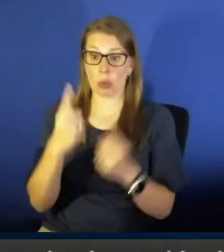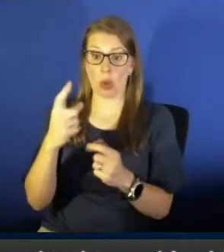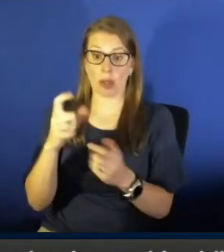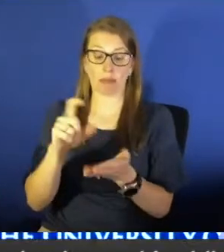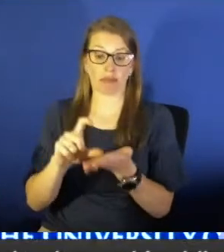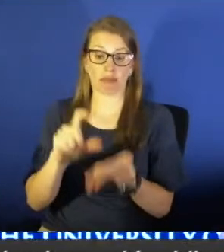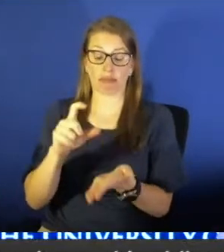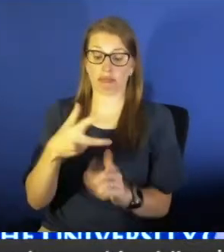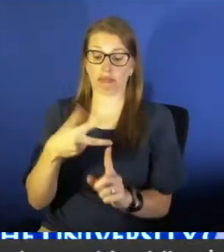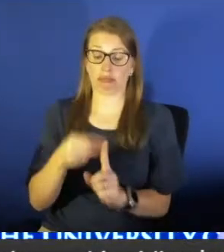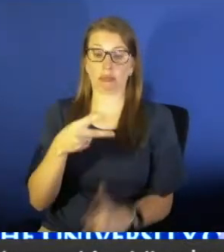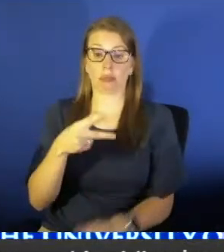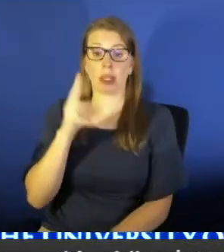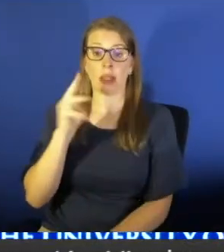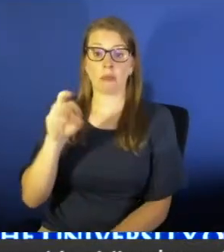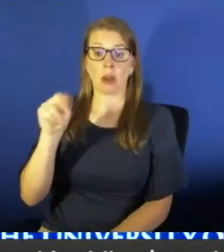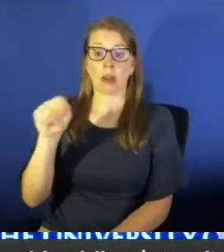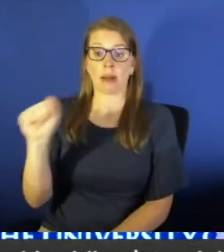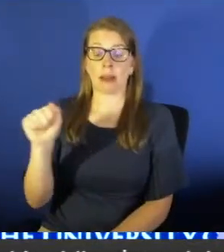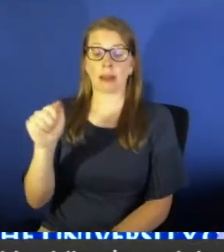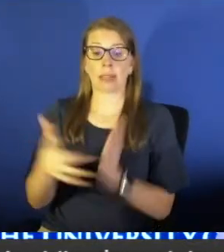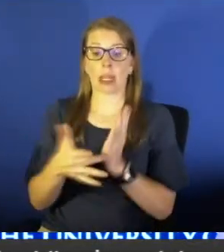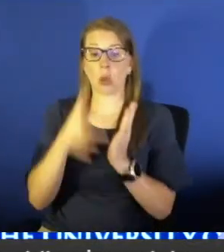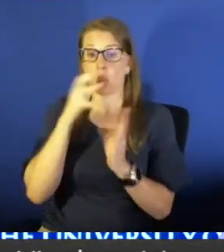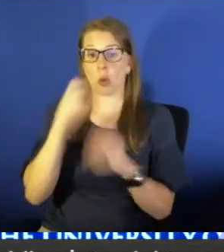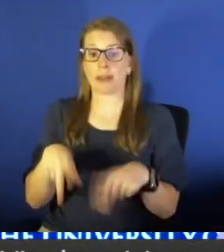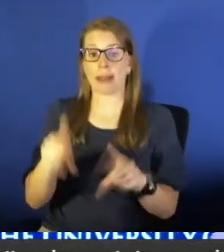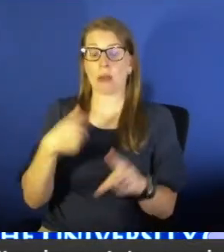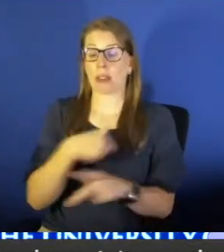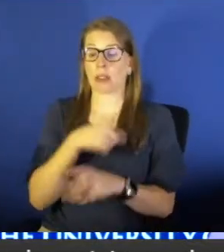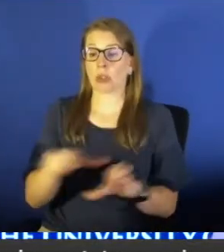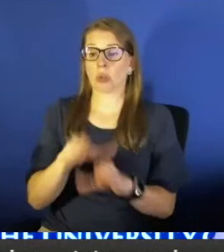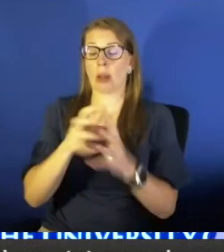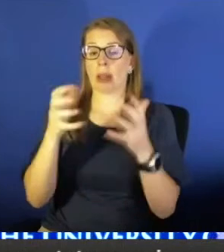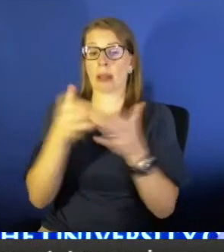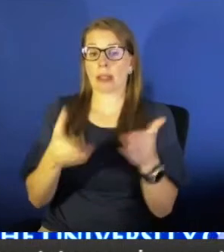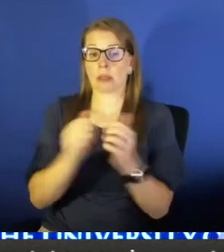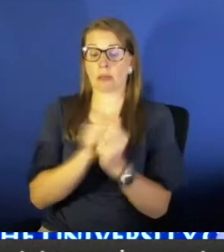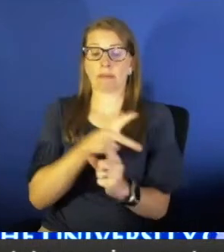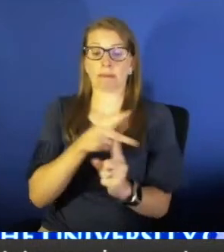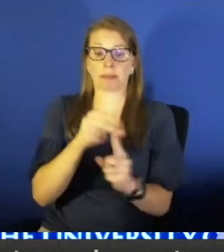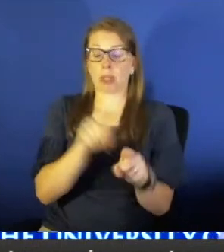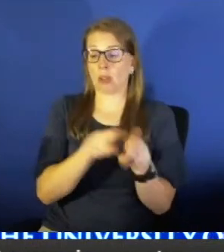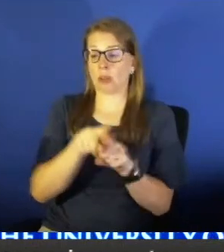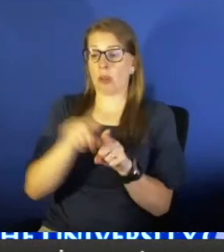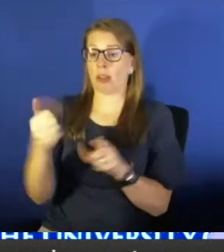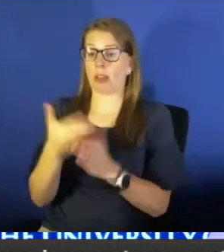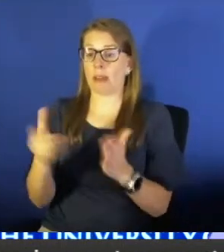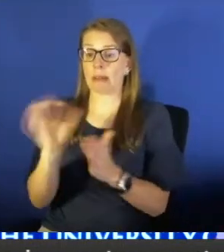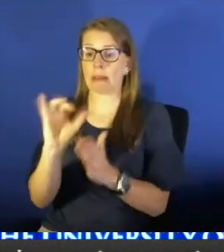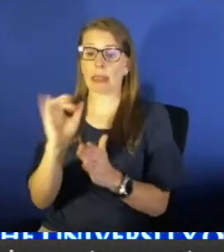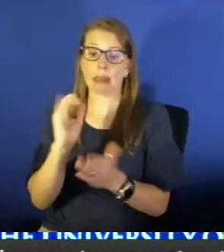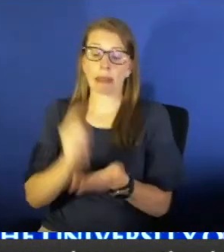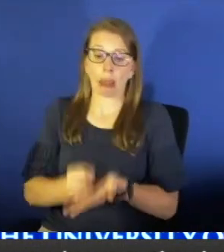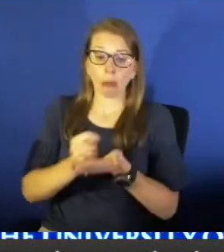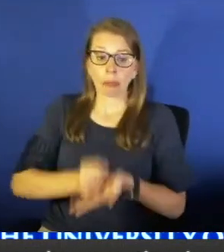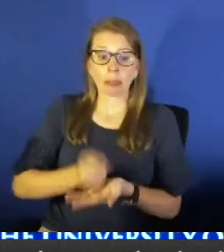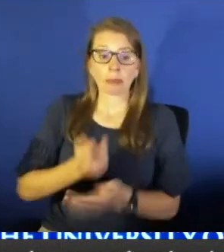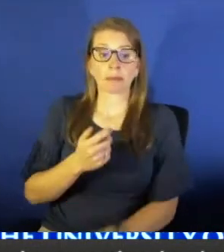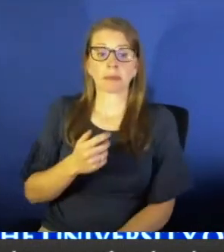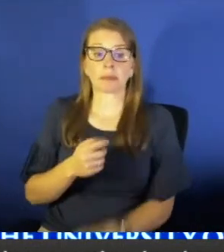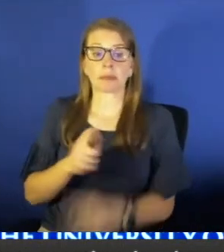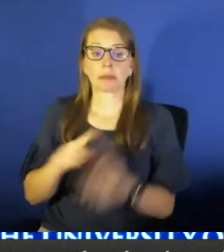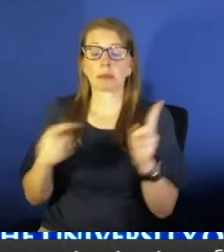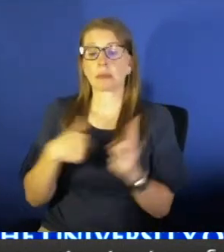technology is going to allow us to do a lot of things with vaccines, but also other things such as therapies. But certainly we're talking about here